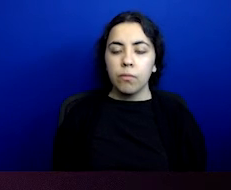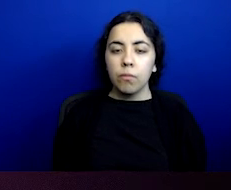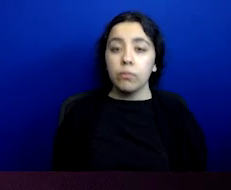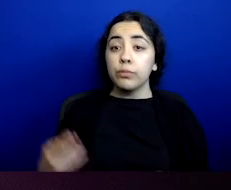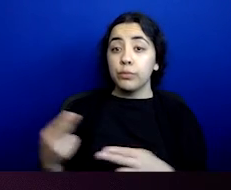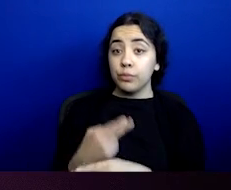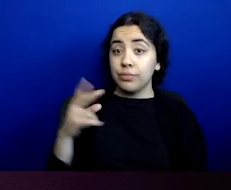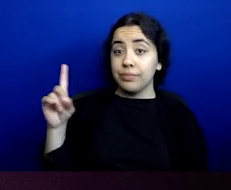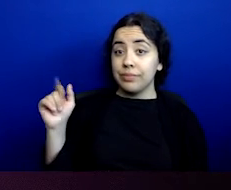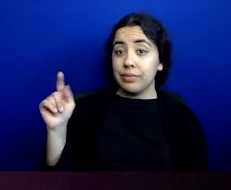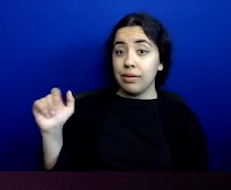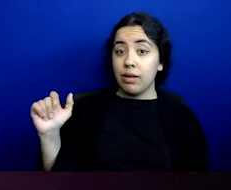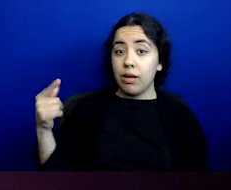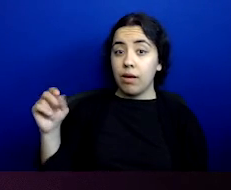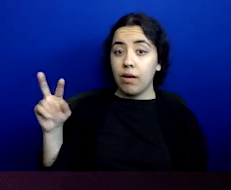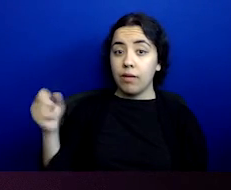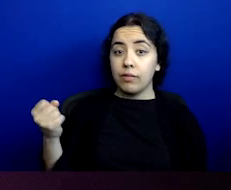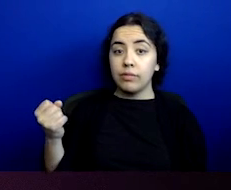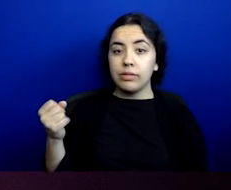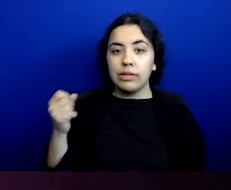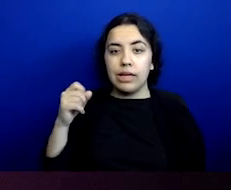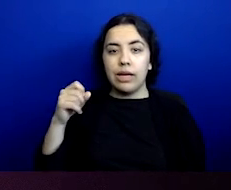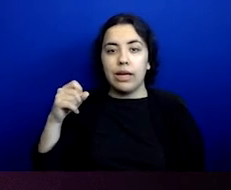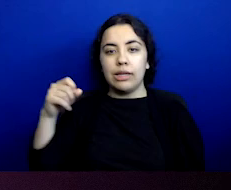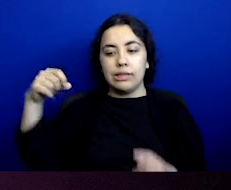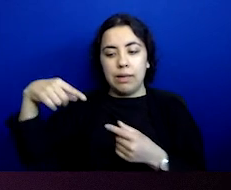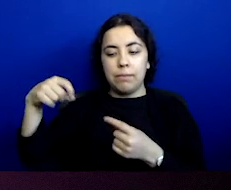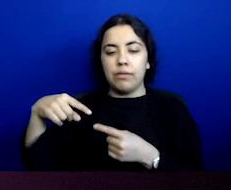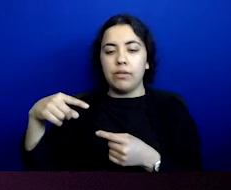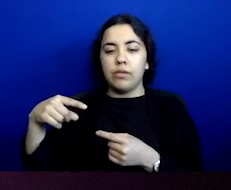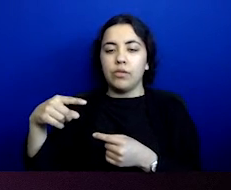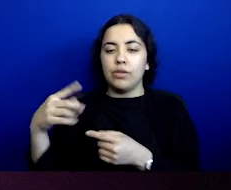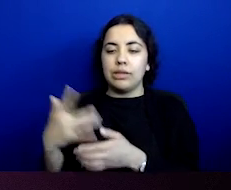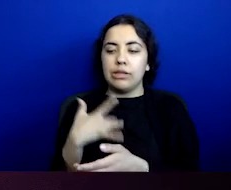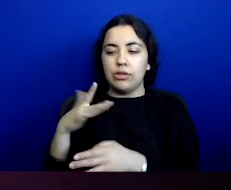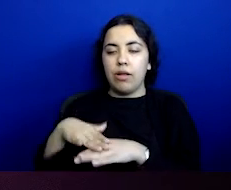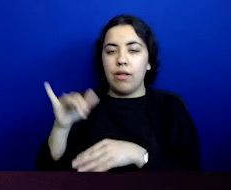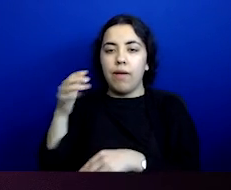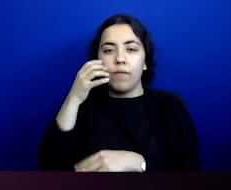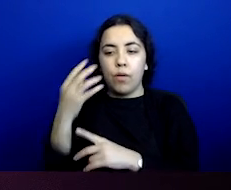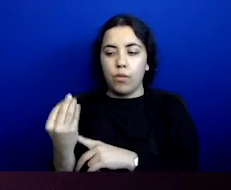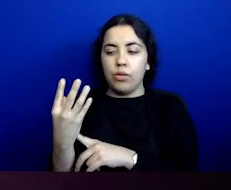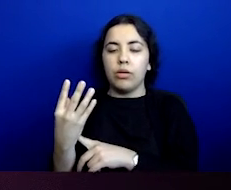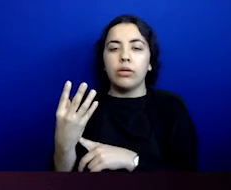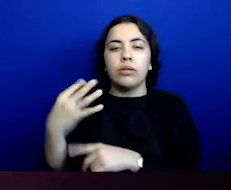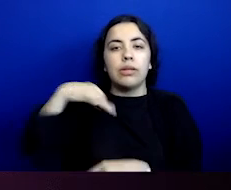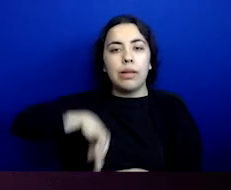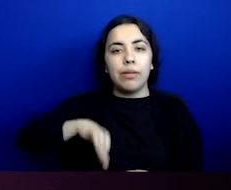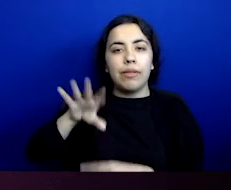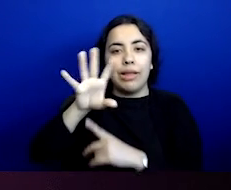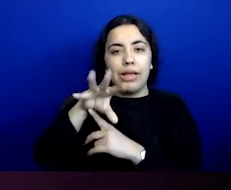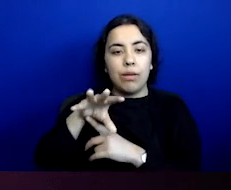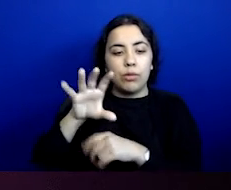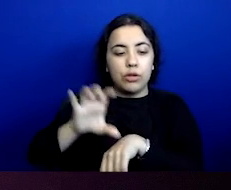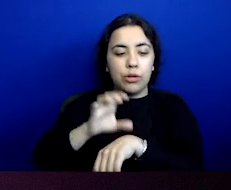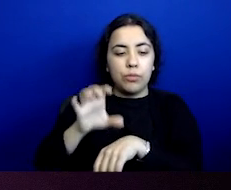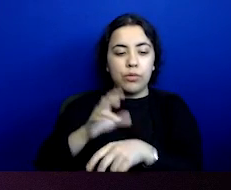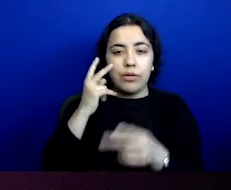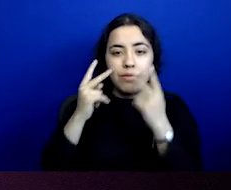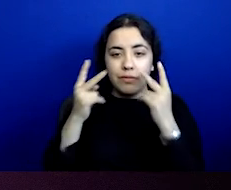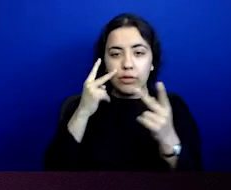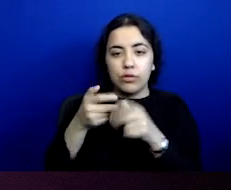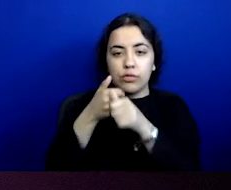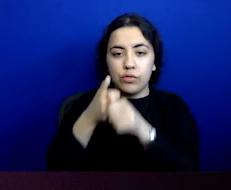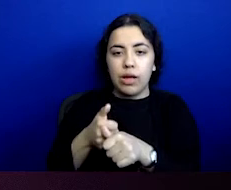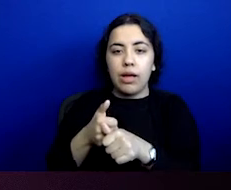using DataGovs, they're able to tap into the LiDAR sensors on their iPhones and able to leverage the camera's computer vision to basically track compliance